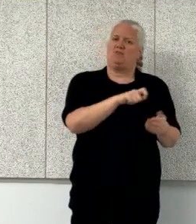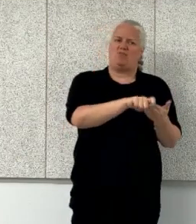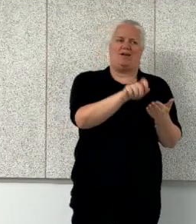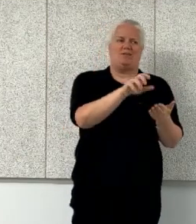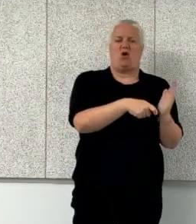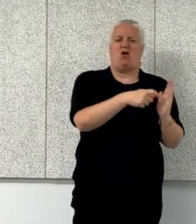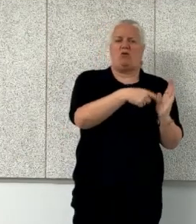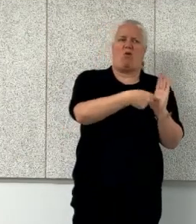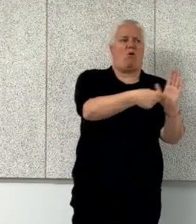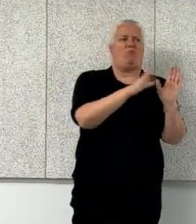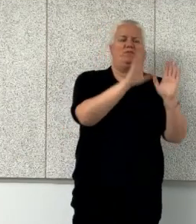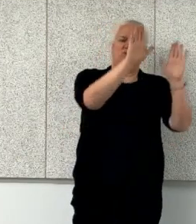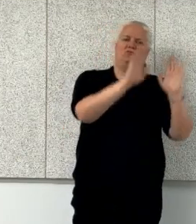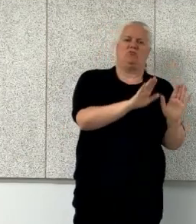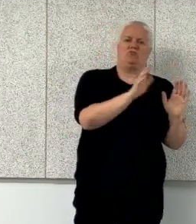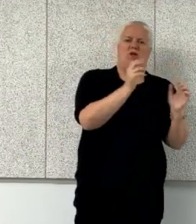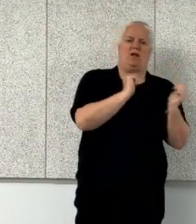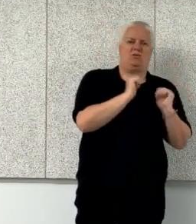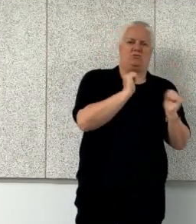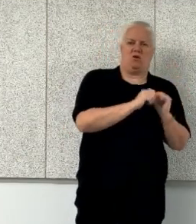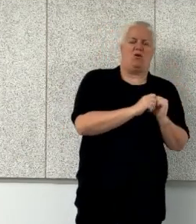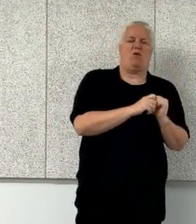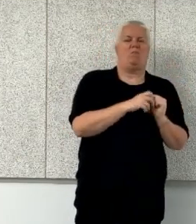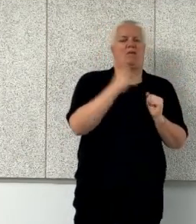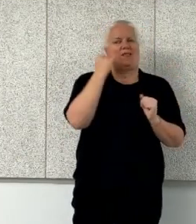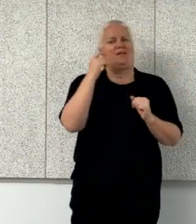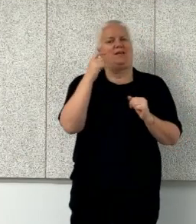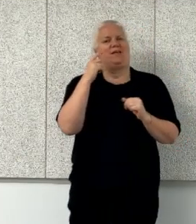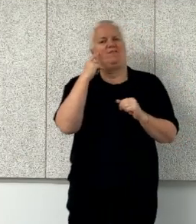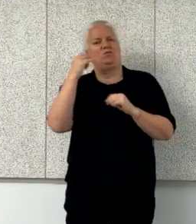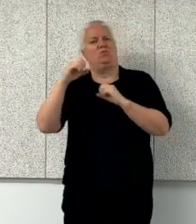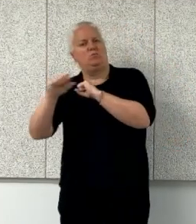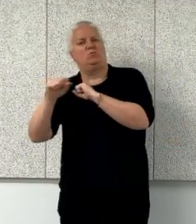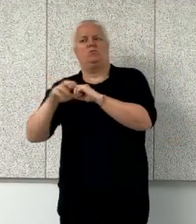is going to prove to you why this is something you cannot miss.